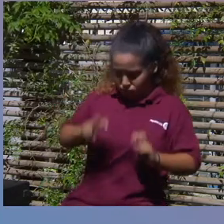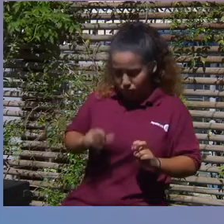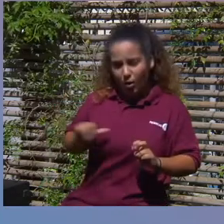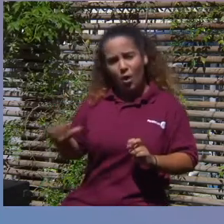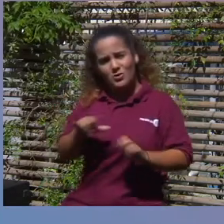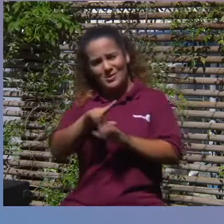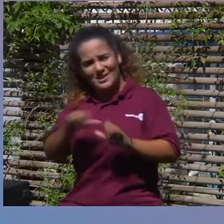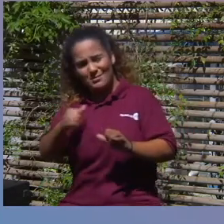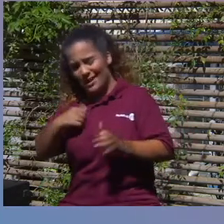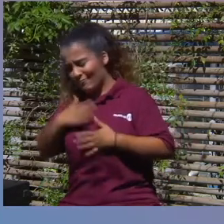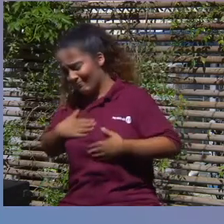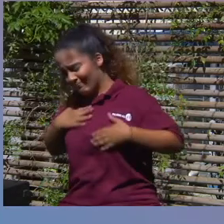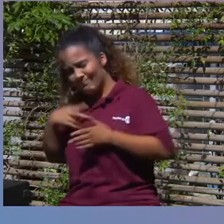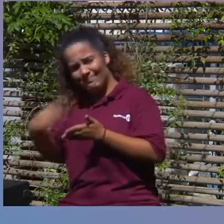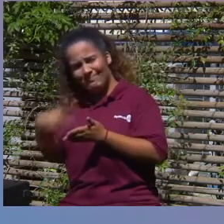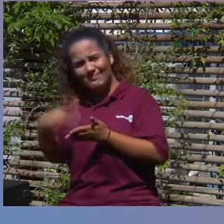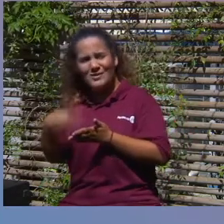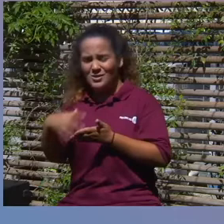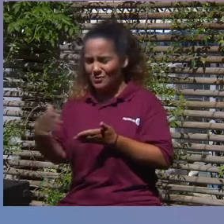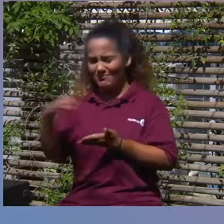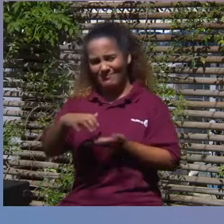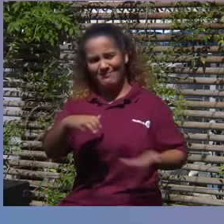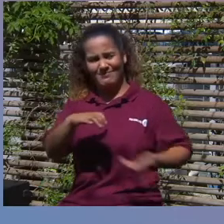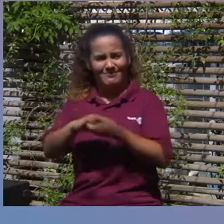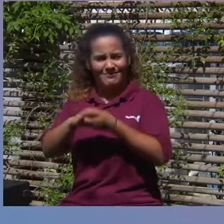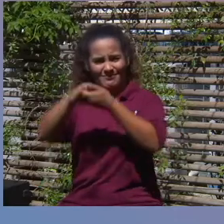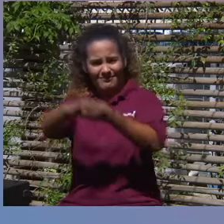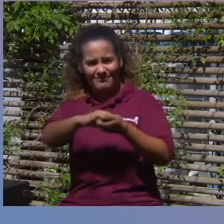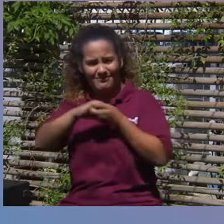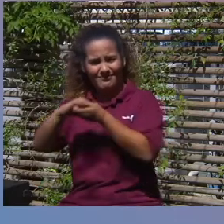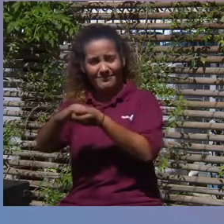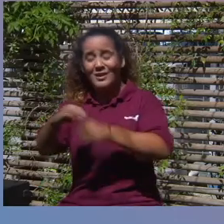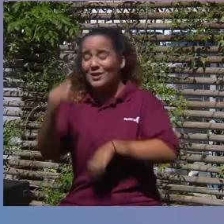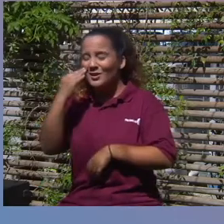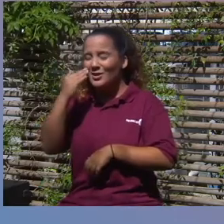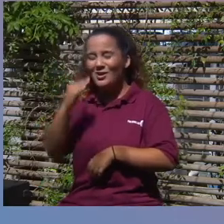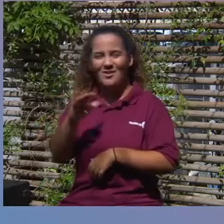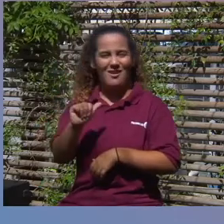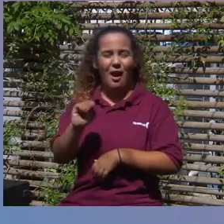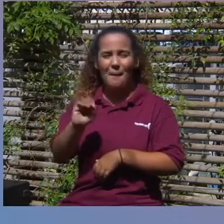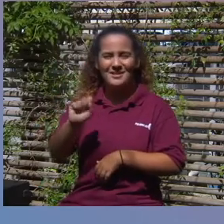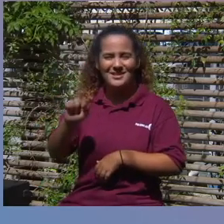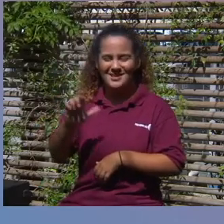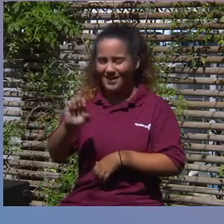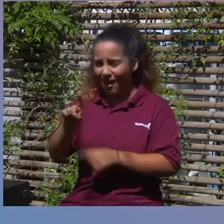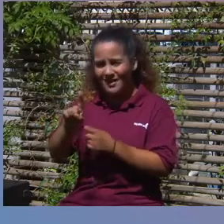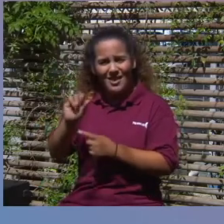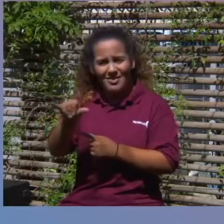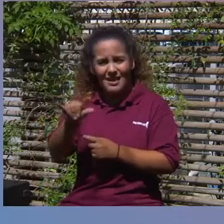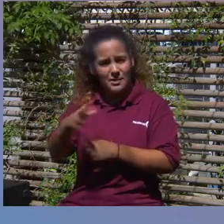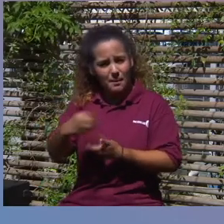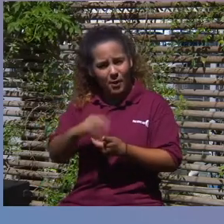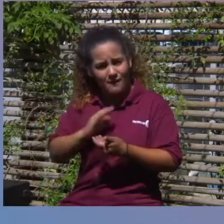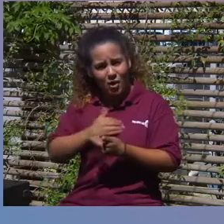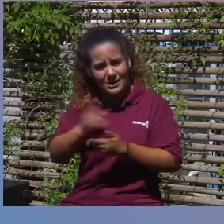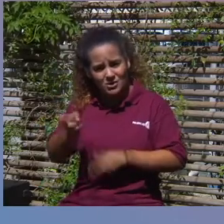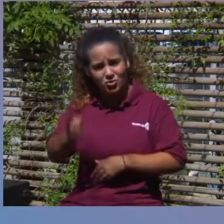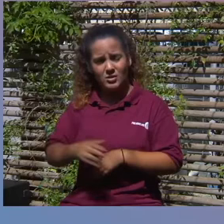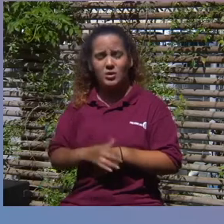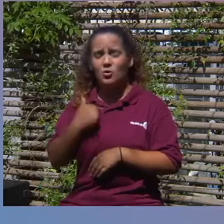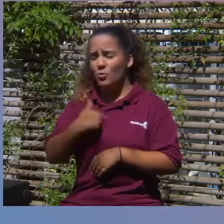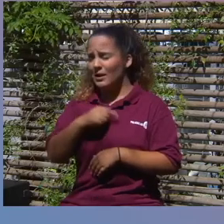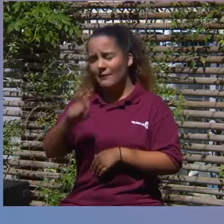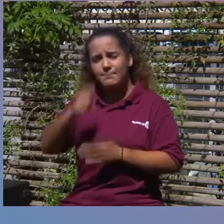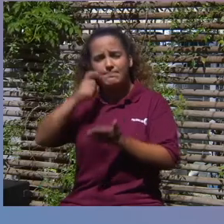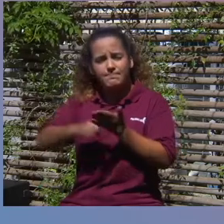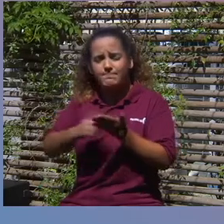and wellness. So I just love all those pieces you brought together, even bringing to Amistad, which is such a powerful part of our history, right? That needs to be acknowledged